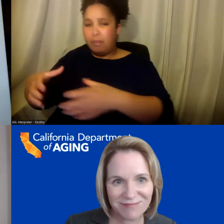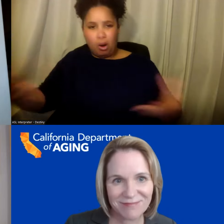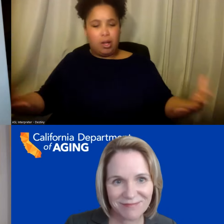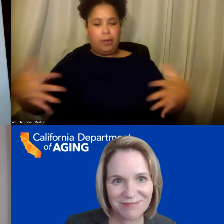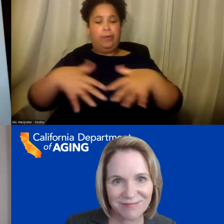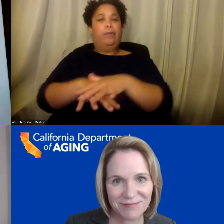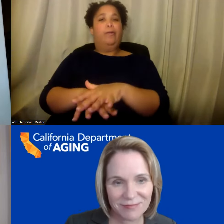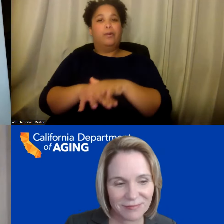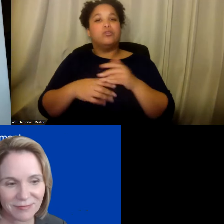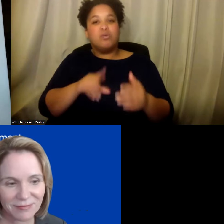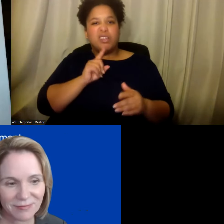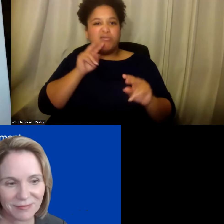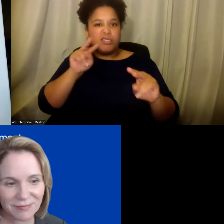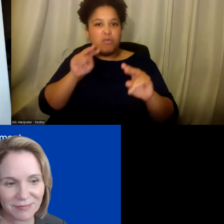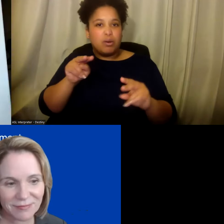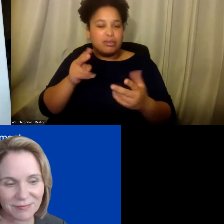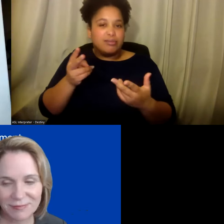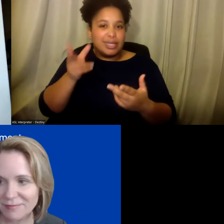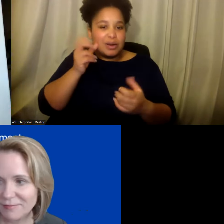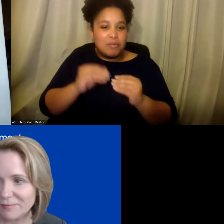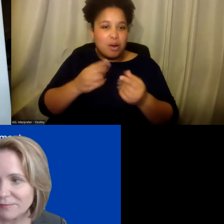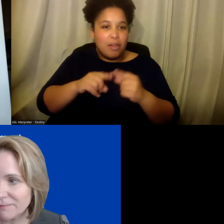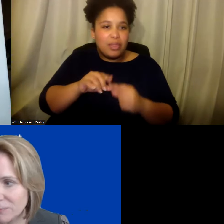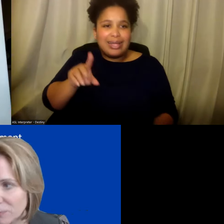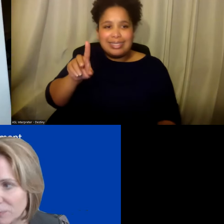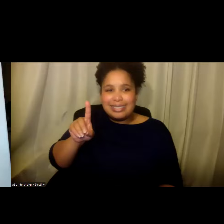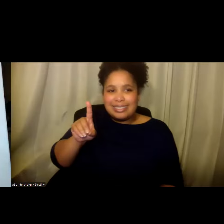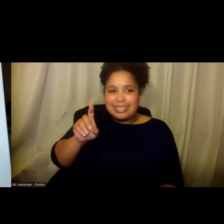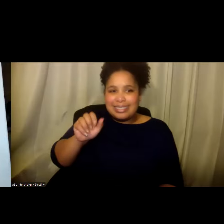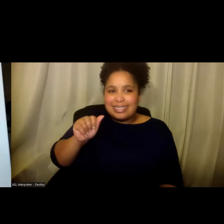more about that. And Derek, you had a question, which I think will be